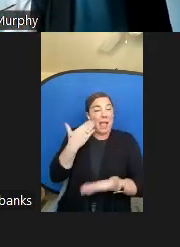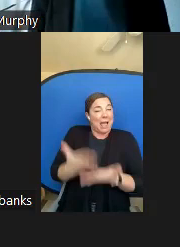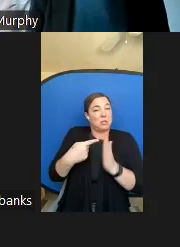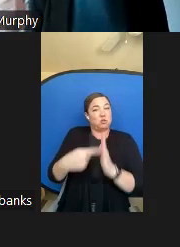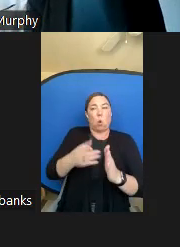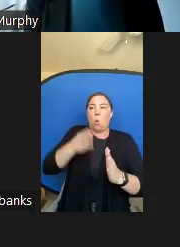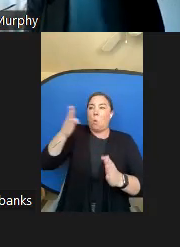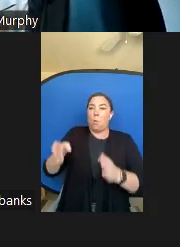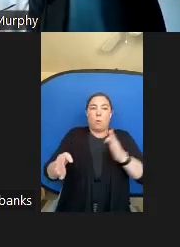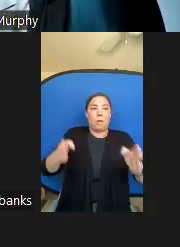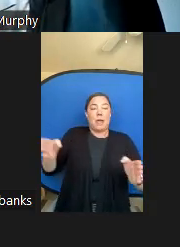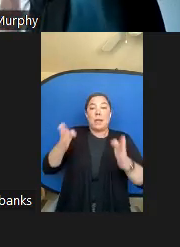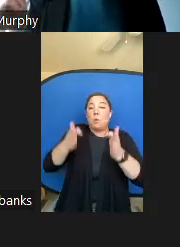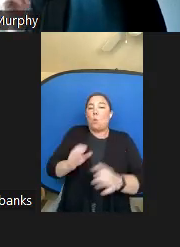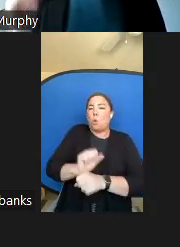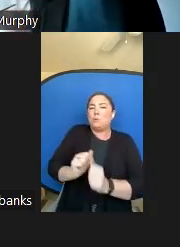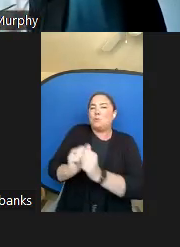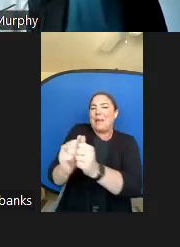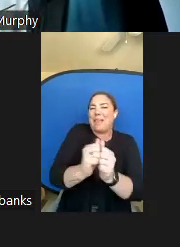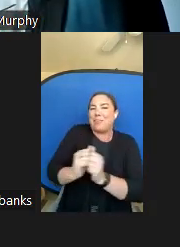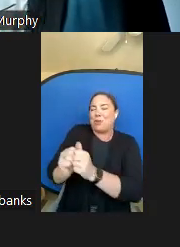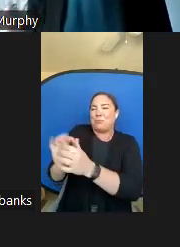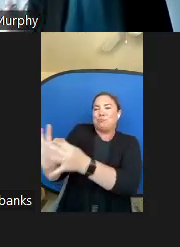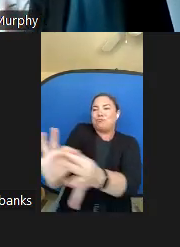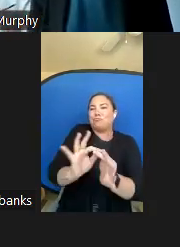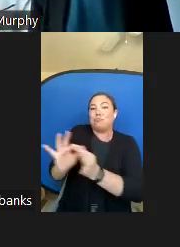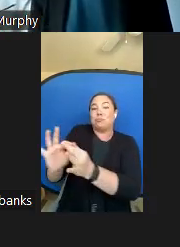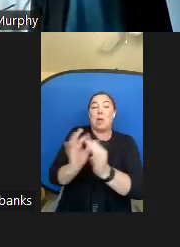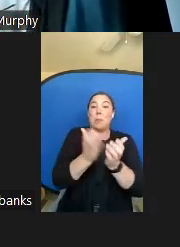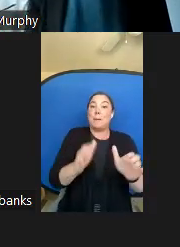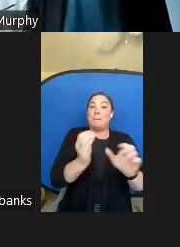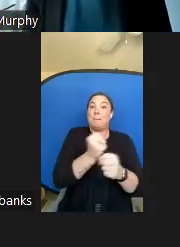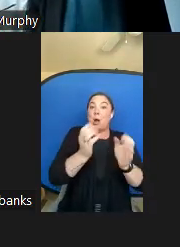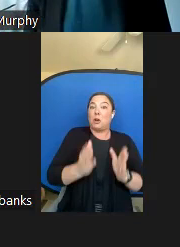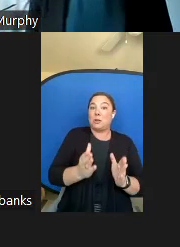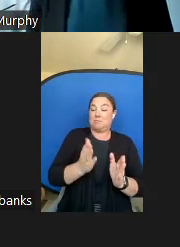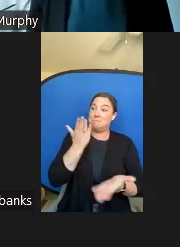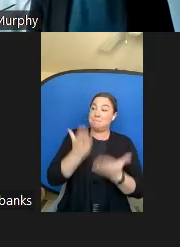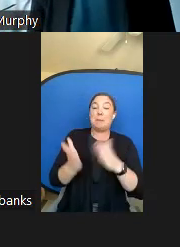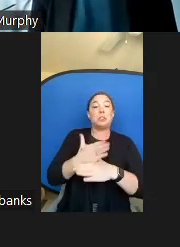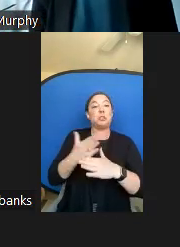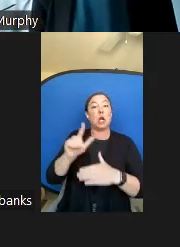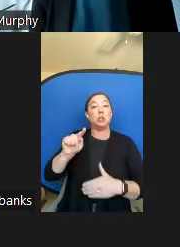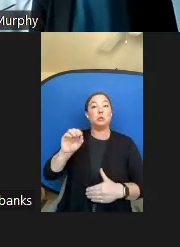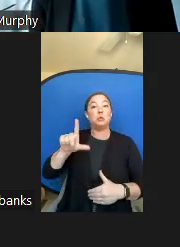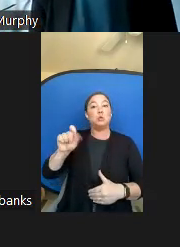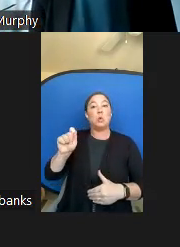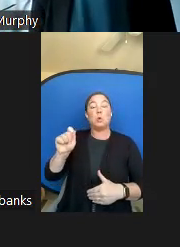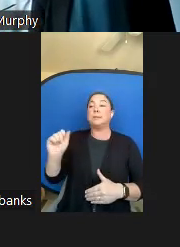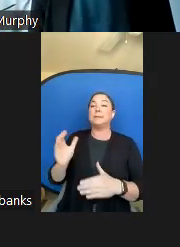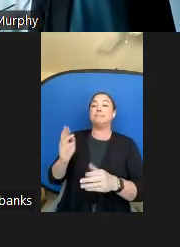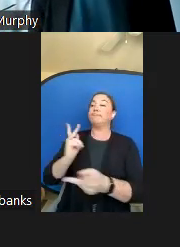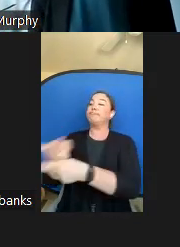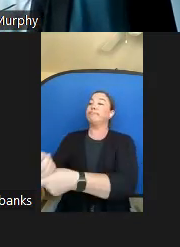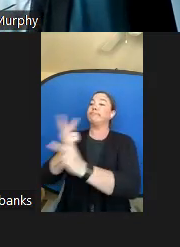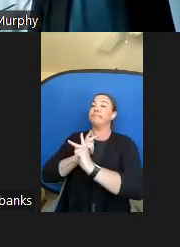notably, there's reason to suspect the potters that were working here might have shared tools, particularly tools that are frankly kind of